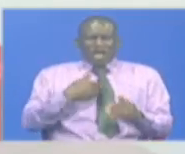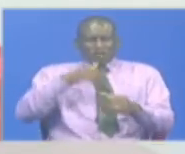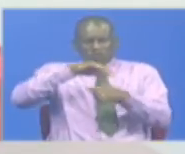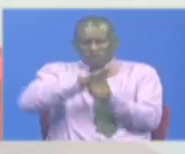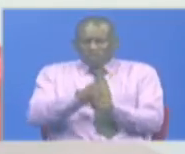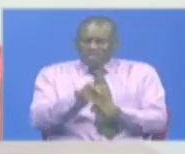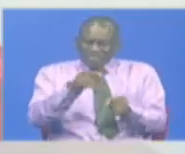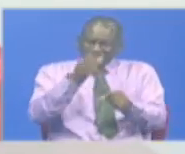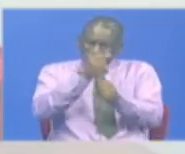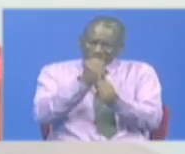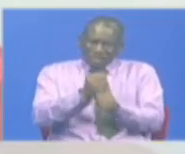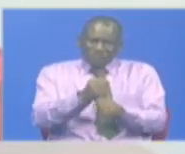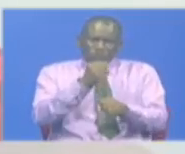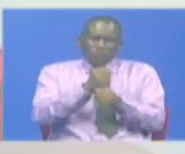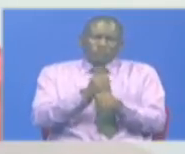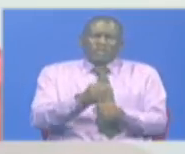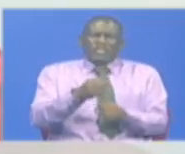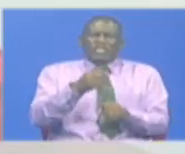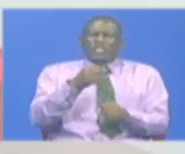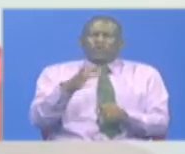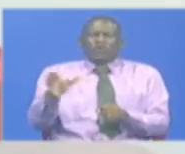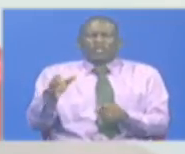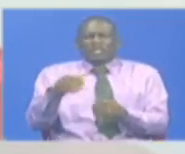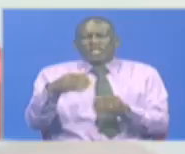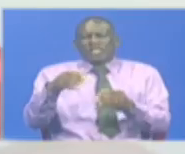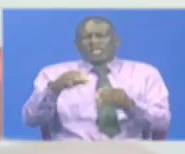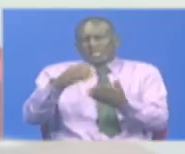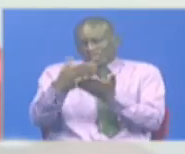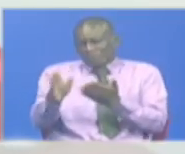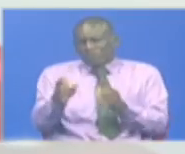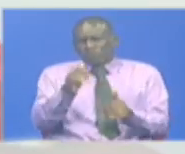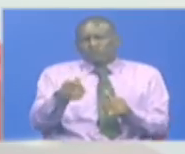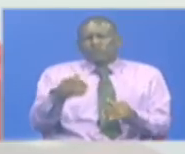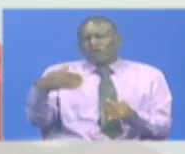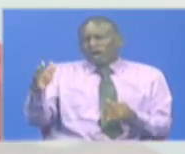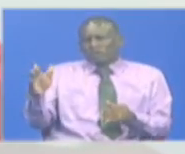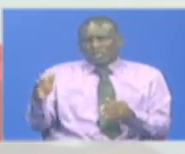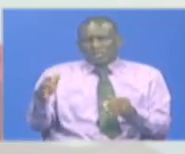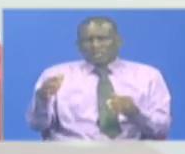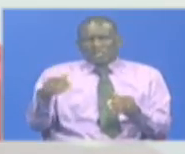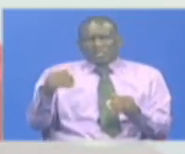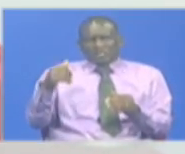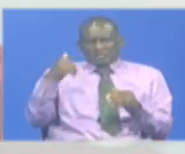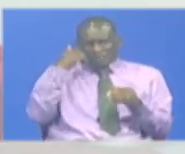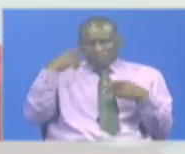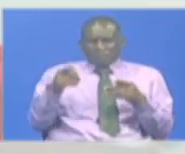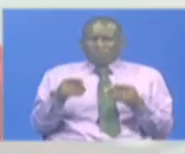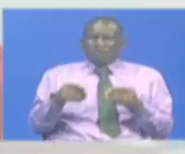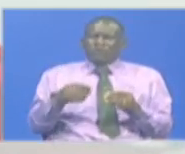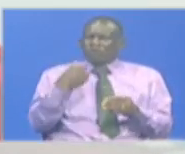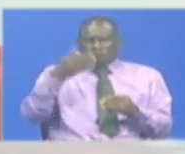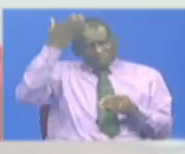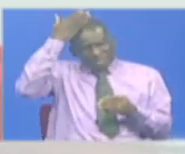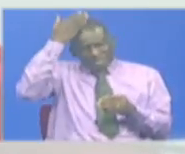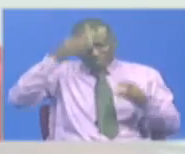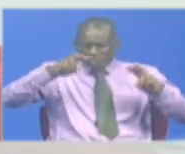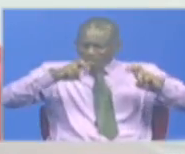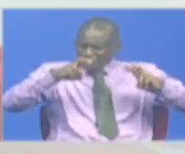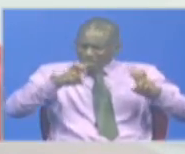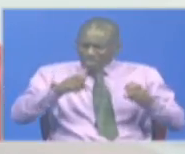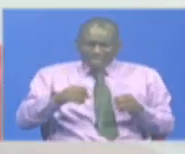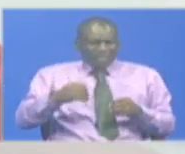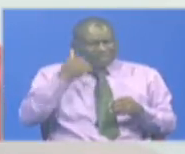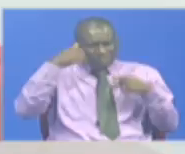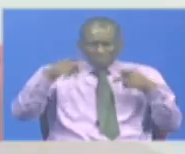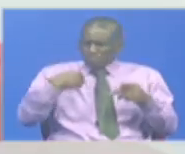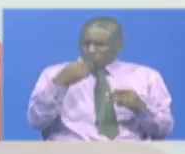staff was working in our patient department. That was a nurse. On tracking the patient that she may have come into contact with, there